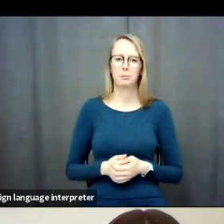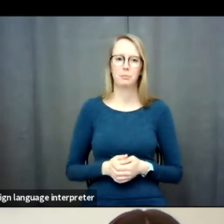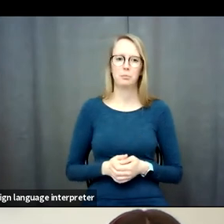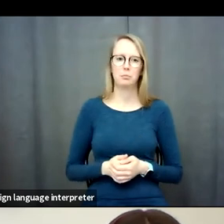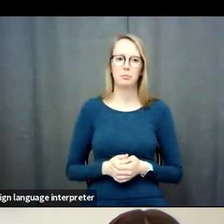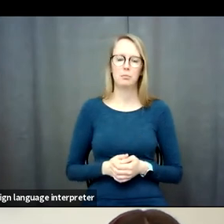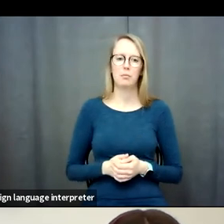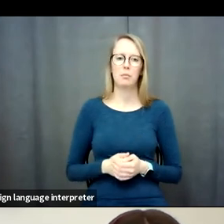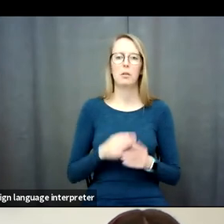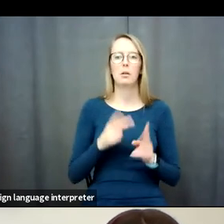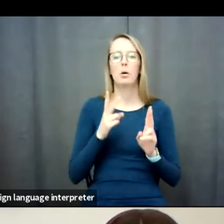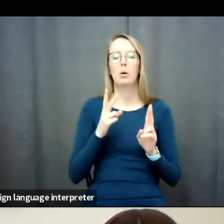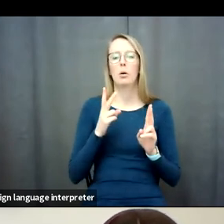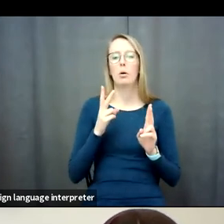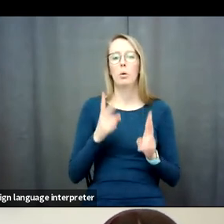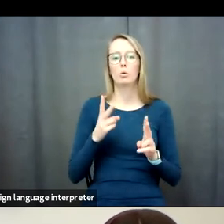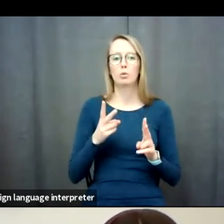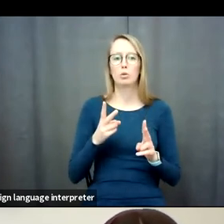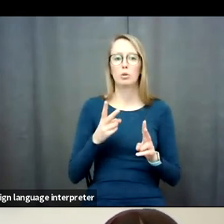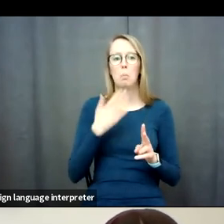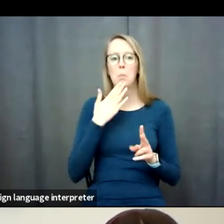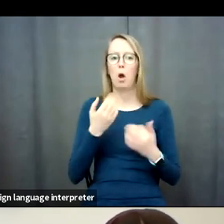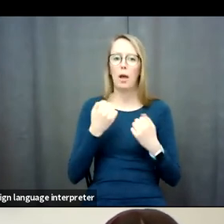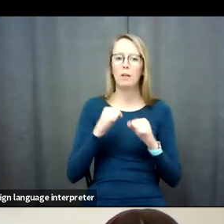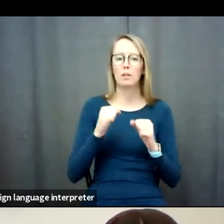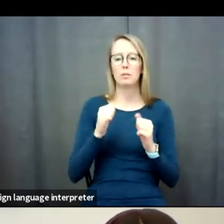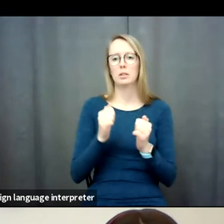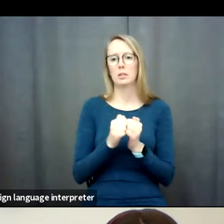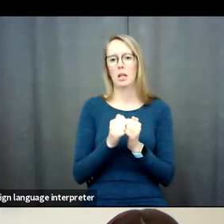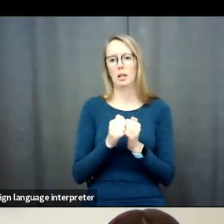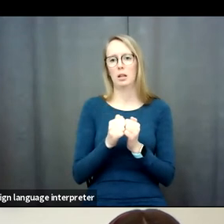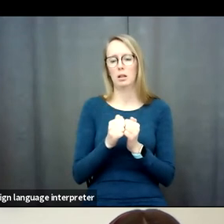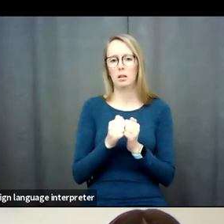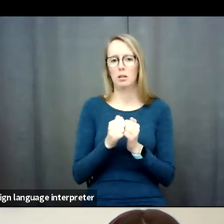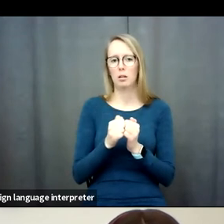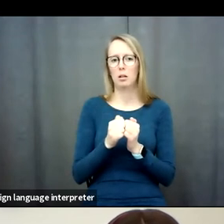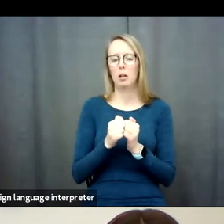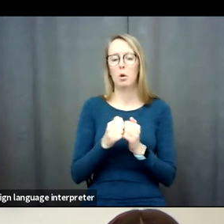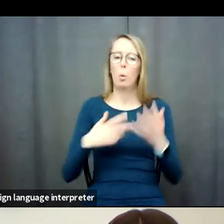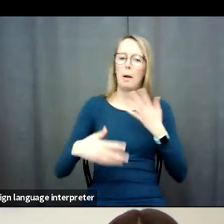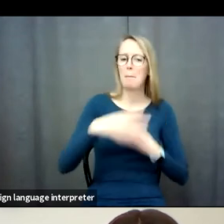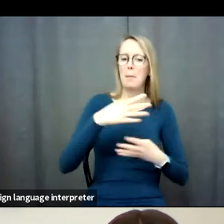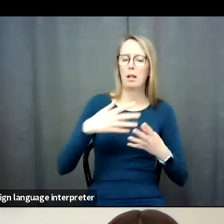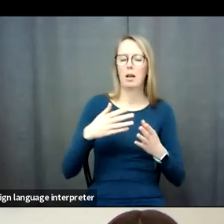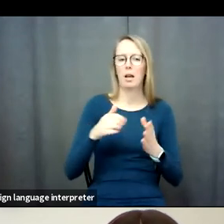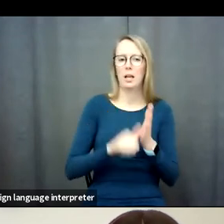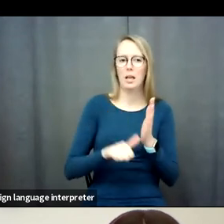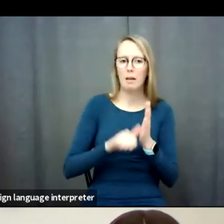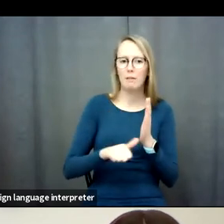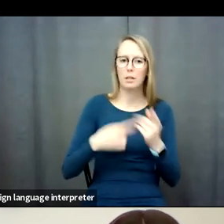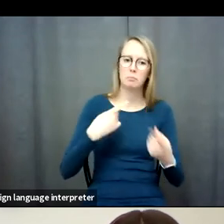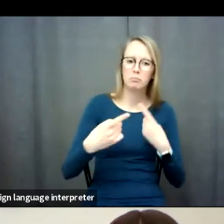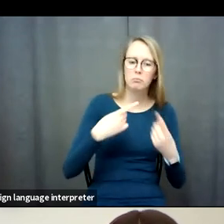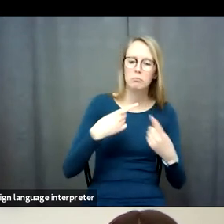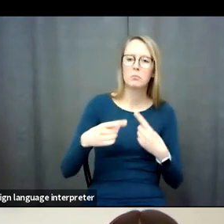It is also a very efficient way of working. When you involve the student, it is easier